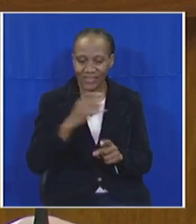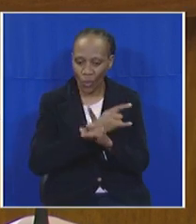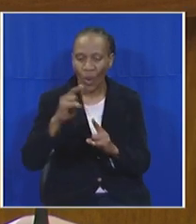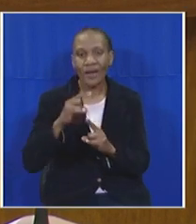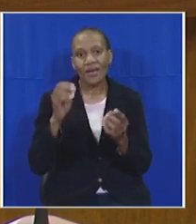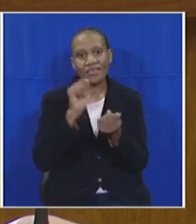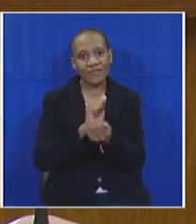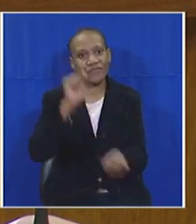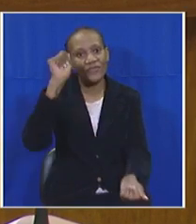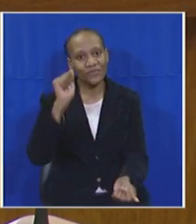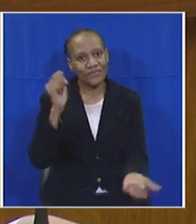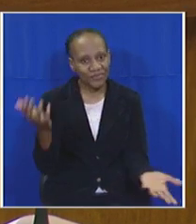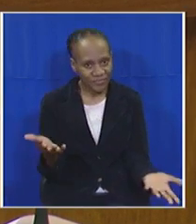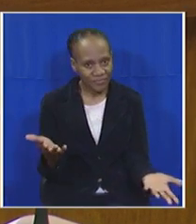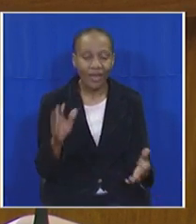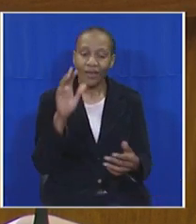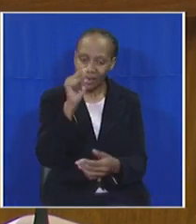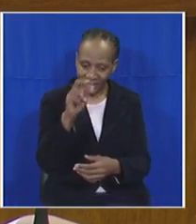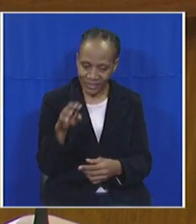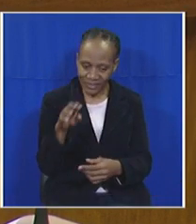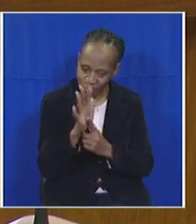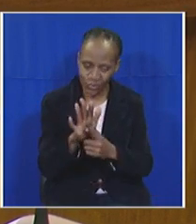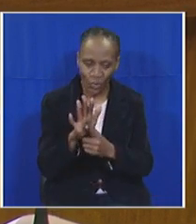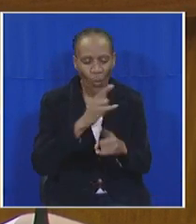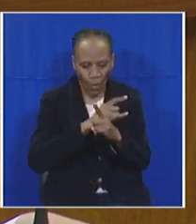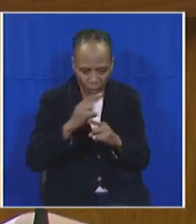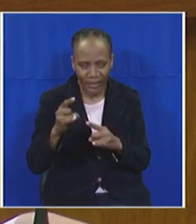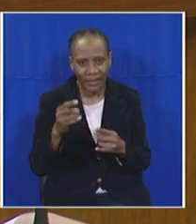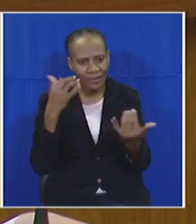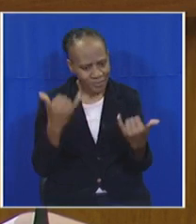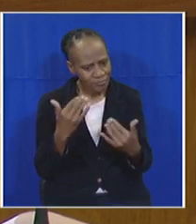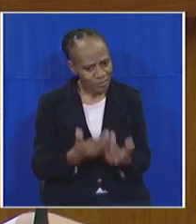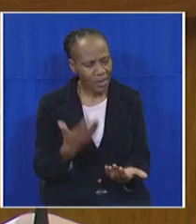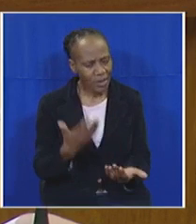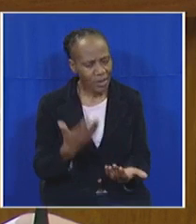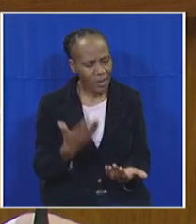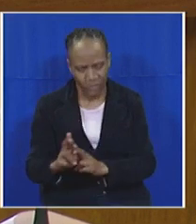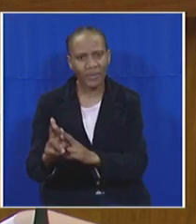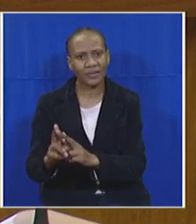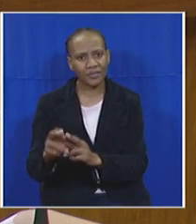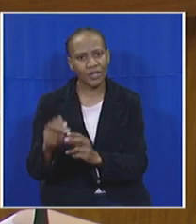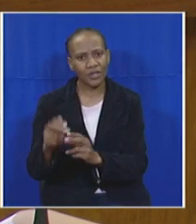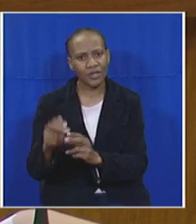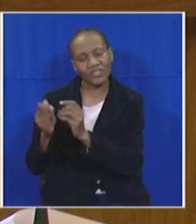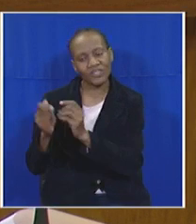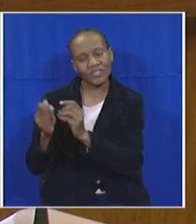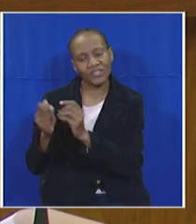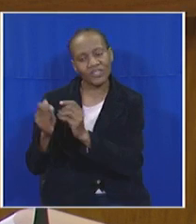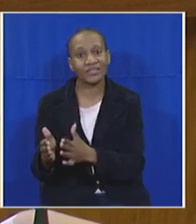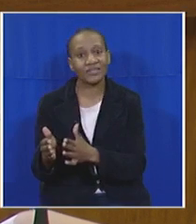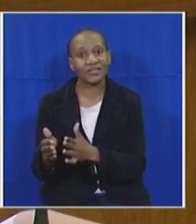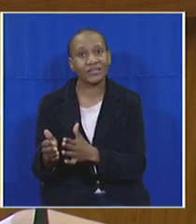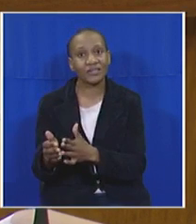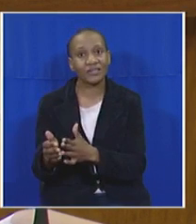democratic elections. The ANC demonstrated its willingness to accommodate traditional authorities at its 50th